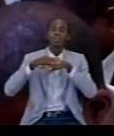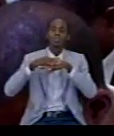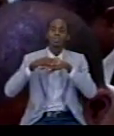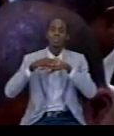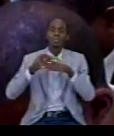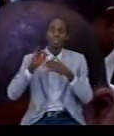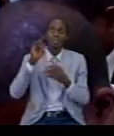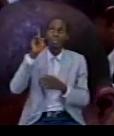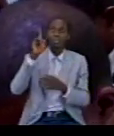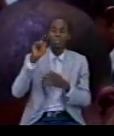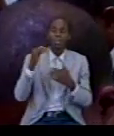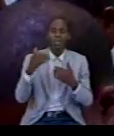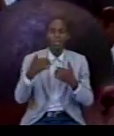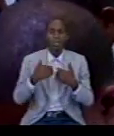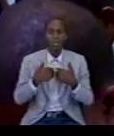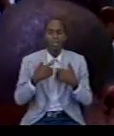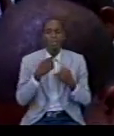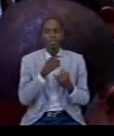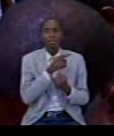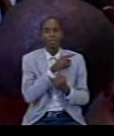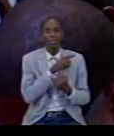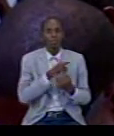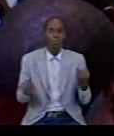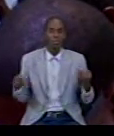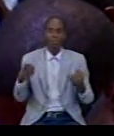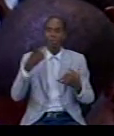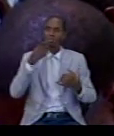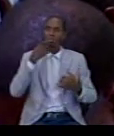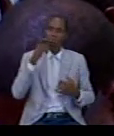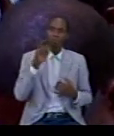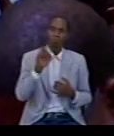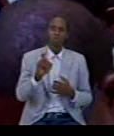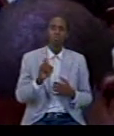that has the final decree.